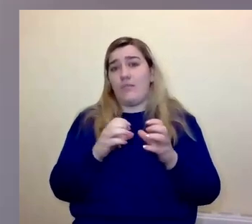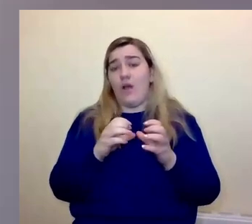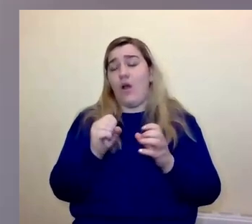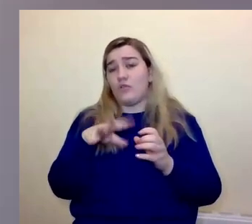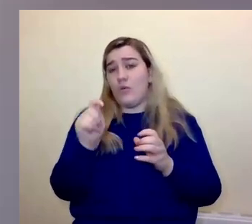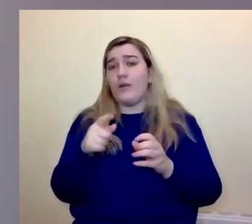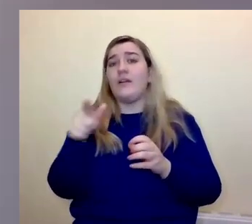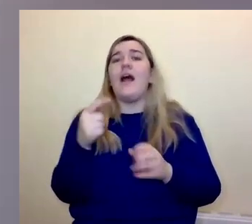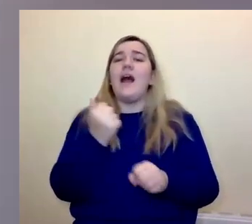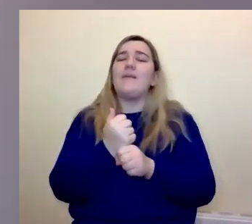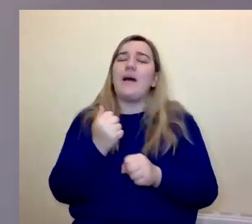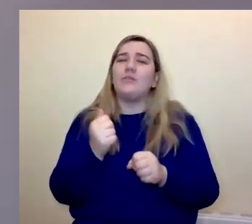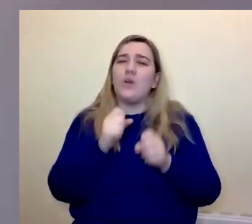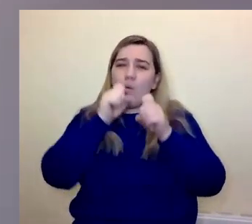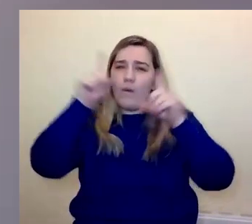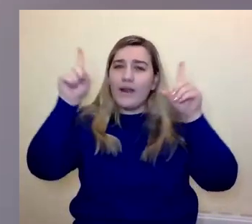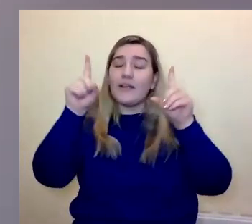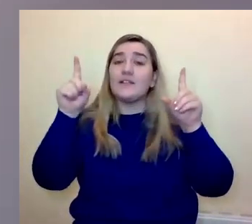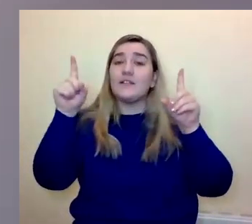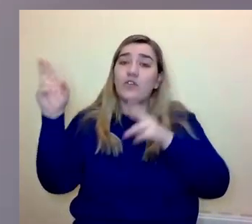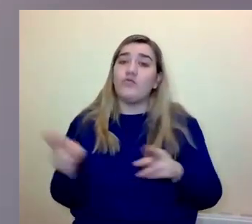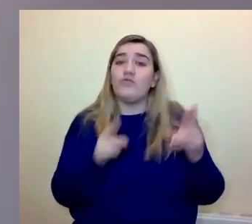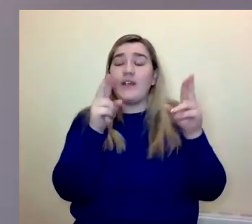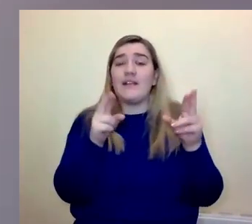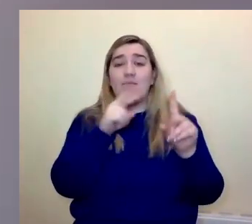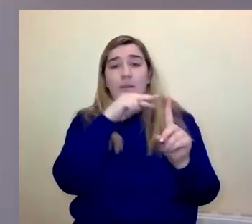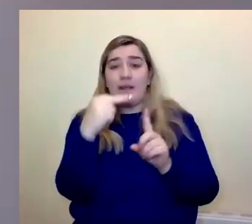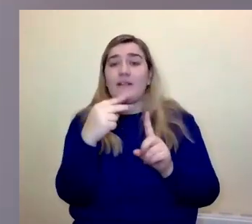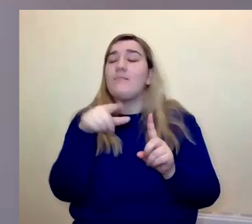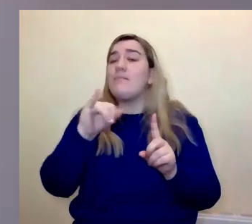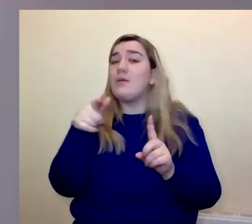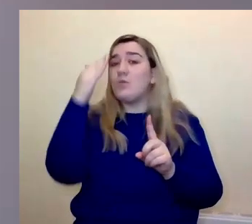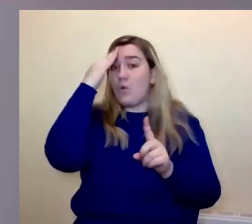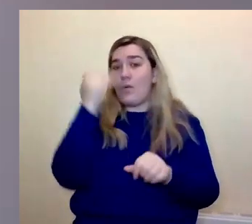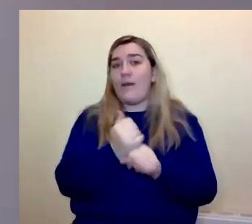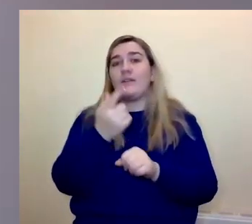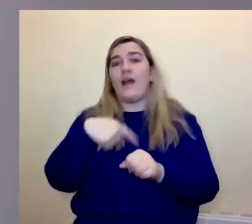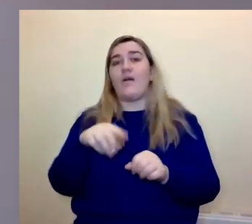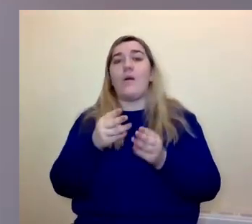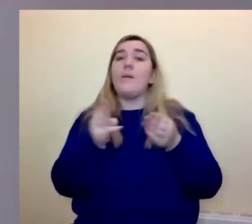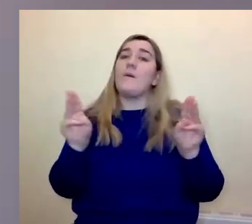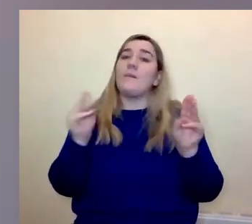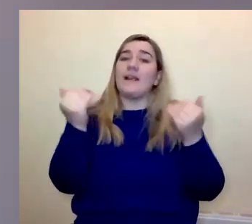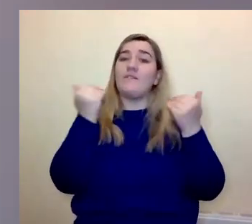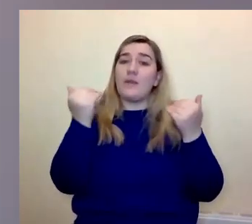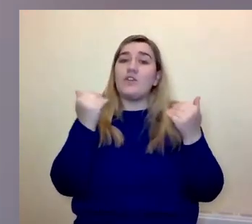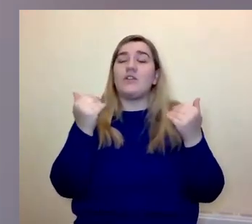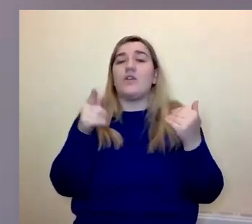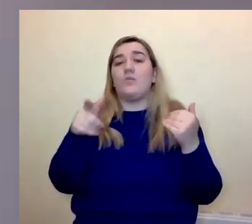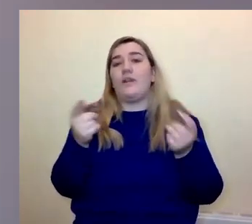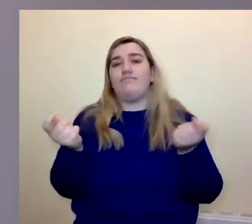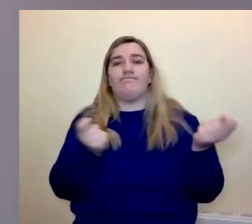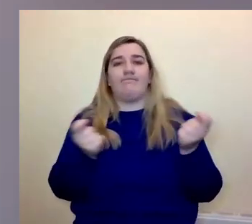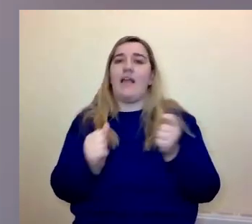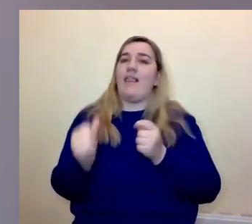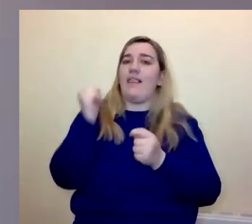that awareness raising side, you may be familiar with our public information campaign, which we ran last year and